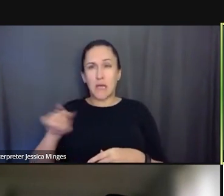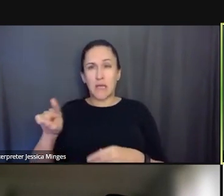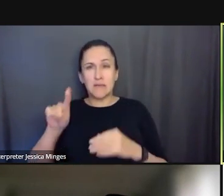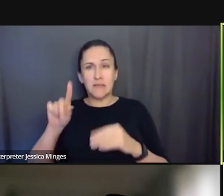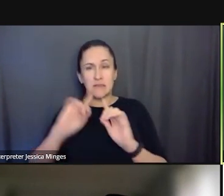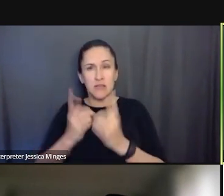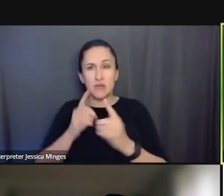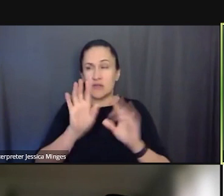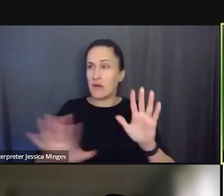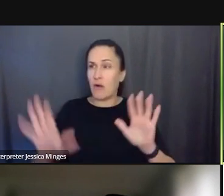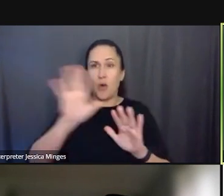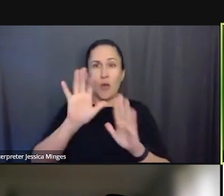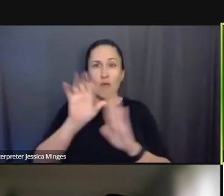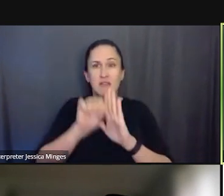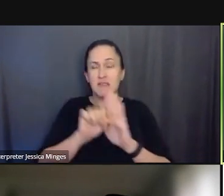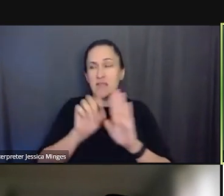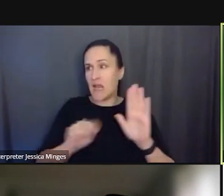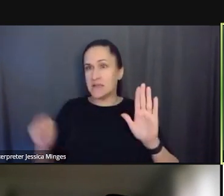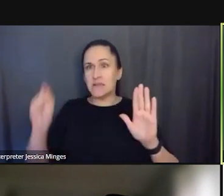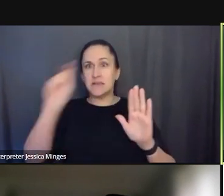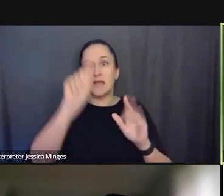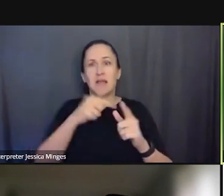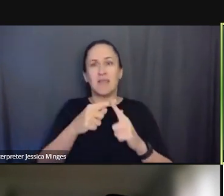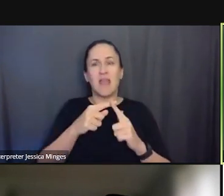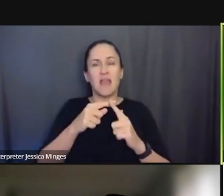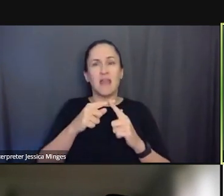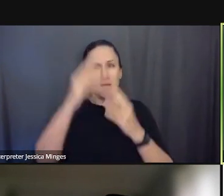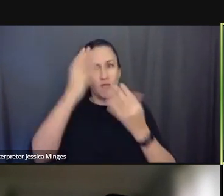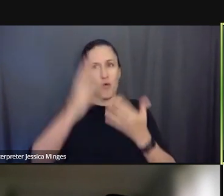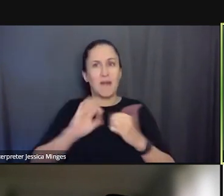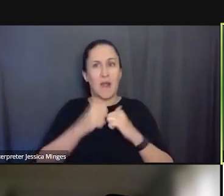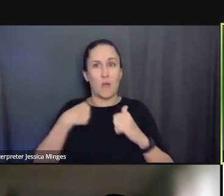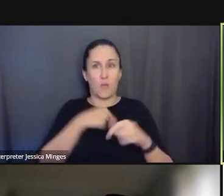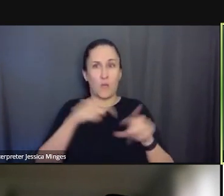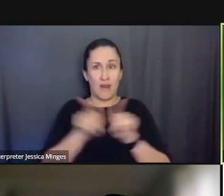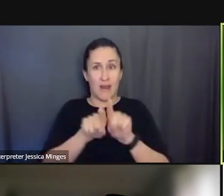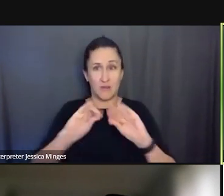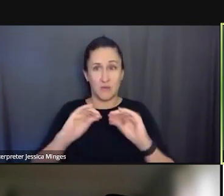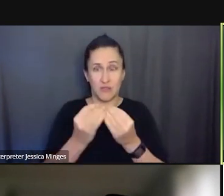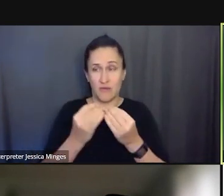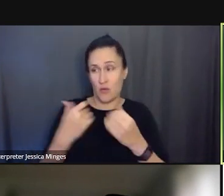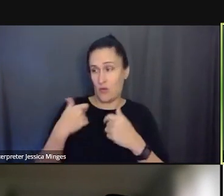really, I think, helped inform how we as an organization, even over the last couple